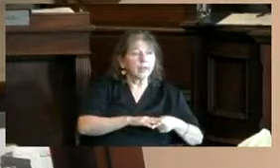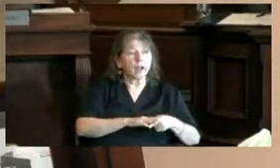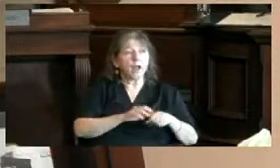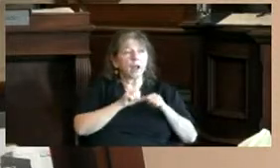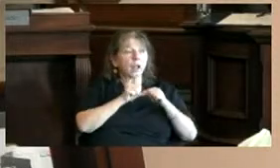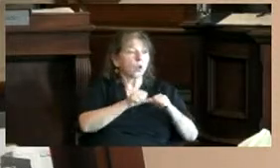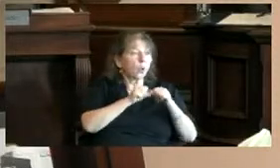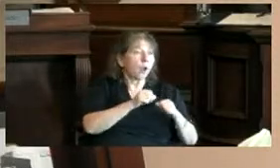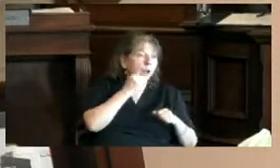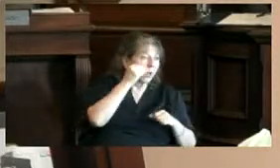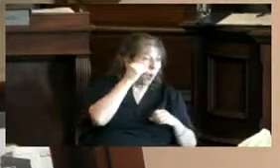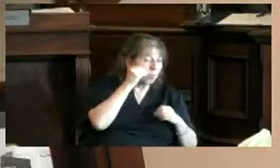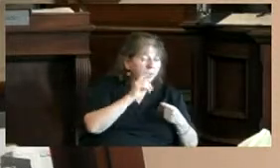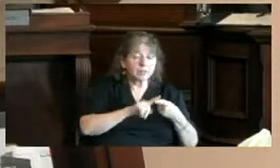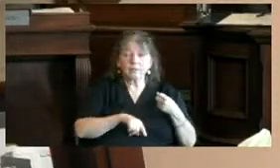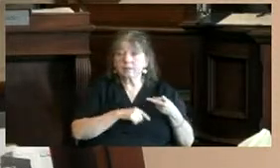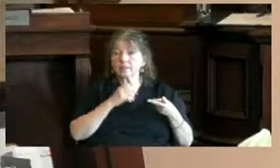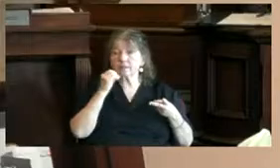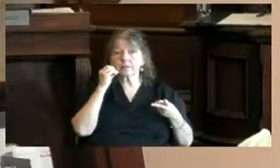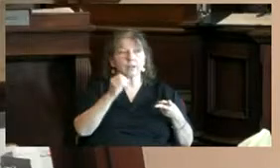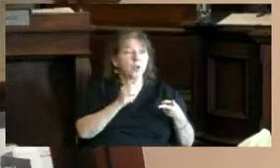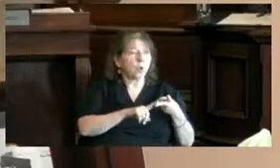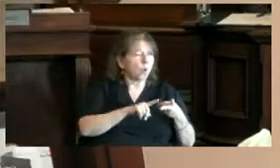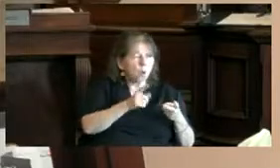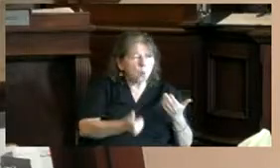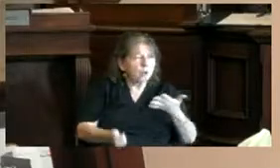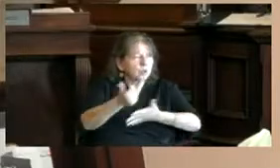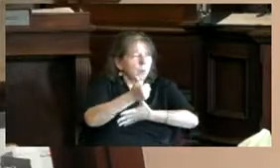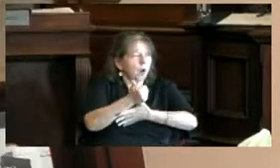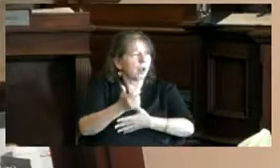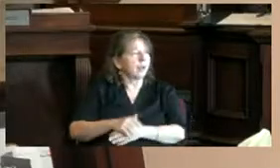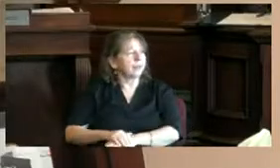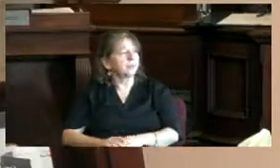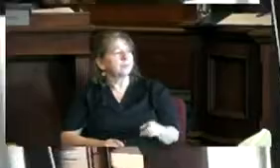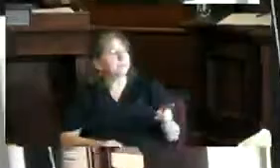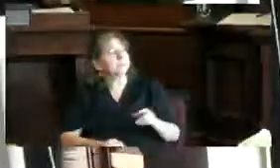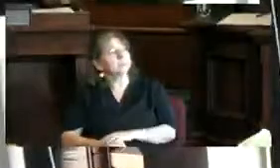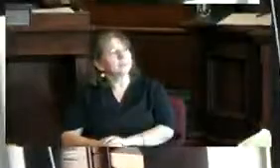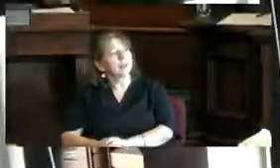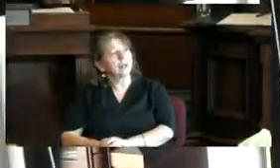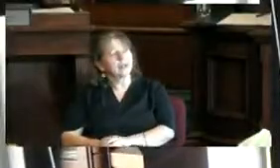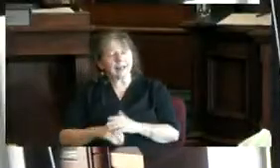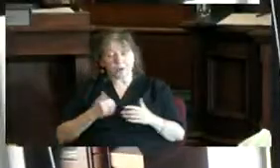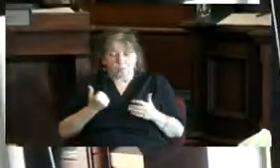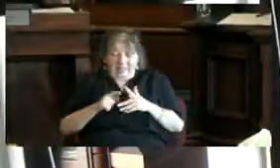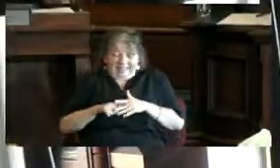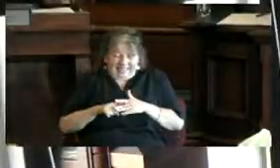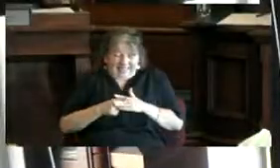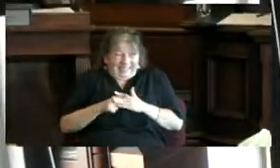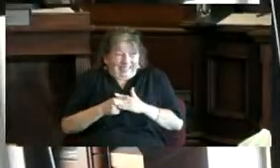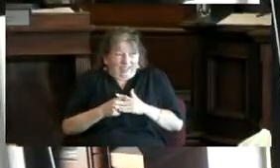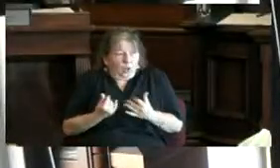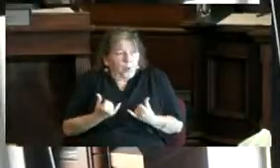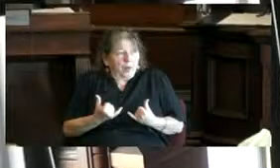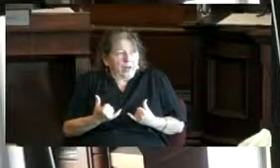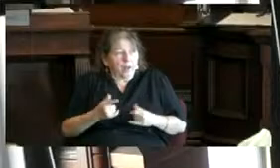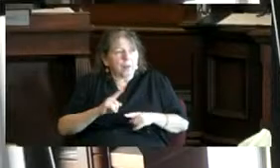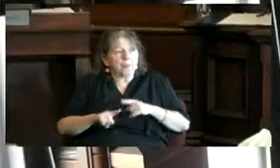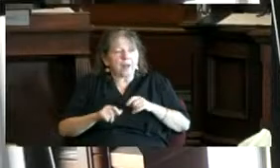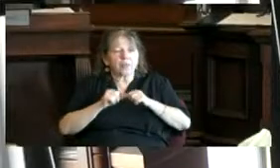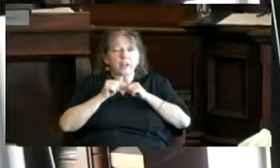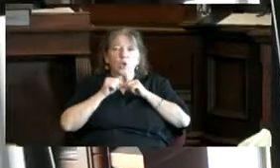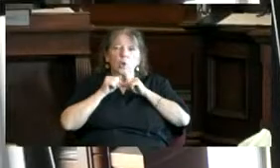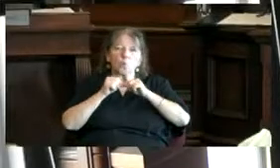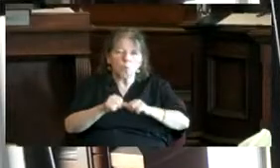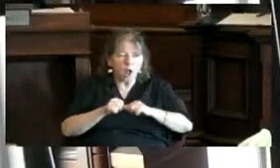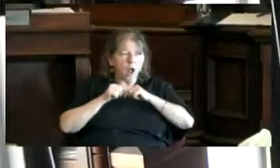chronic homeless, or how are you prioritizing? So I think it's pretty early stage, but I think certainly chronic